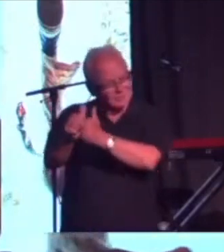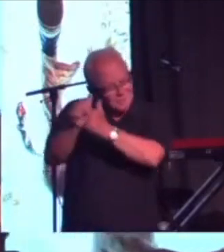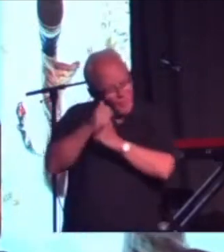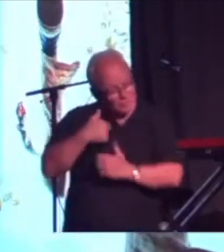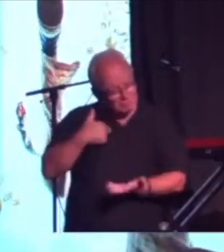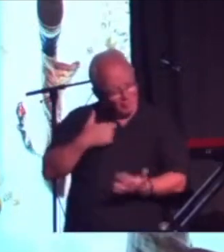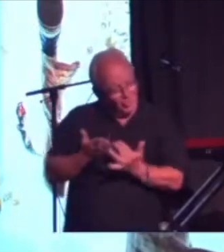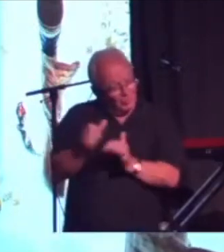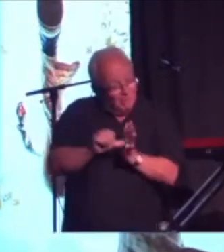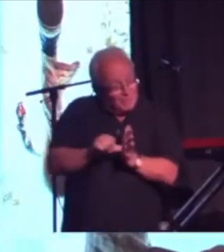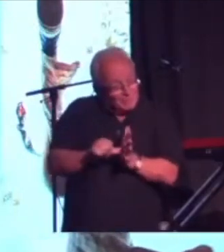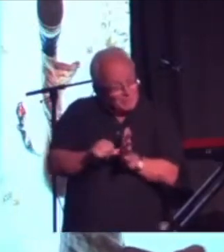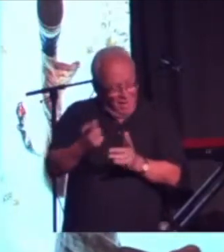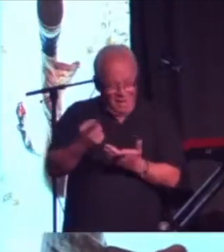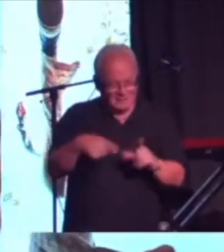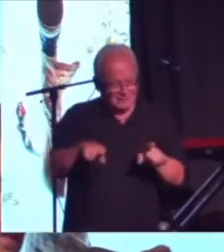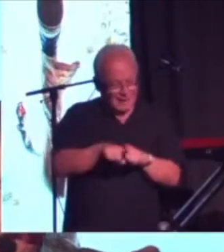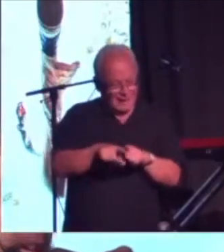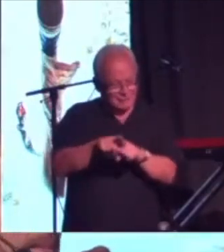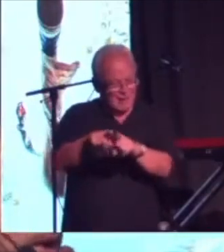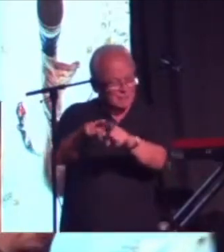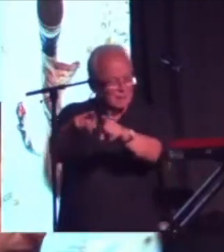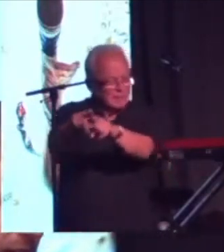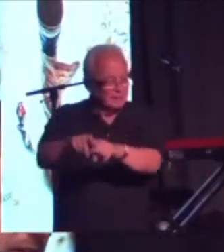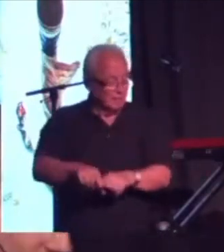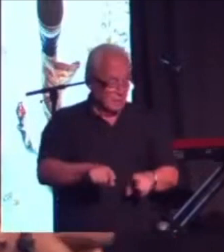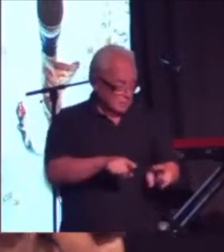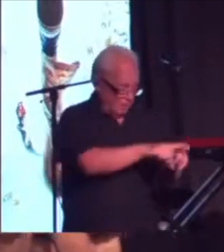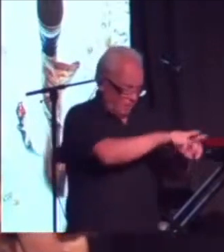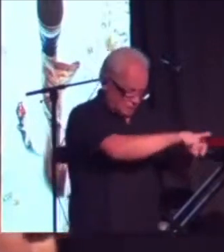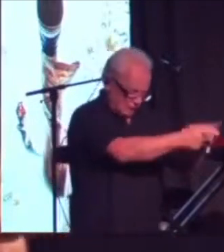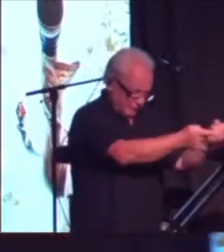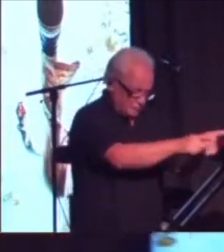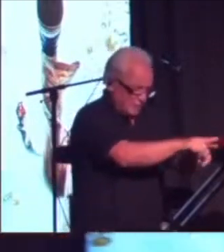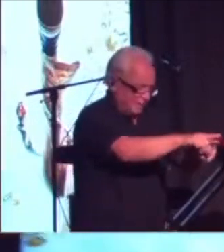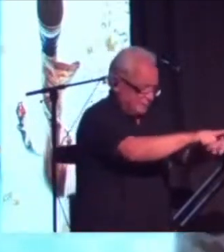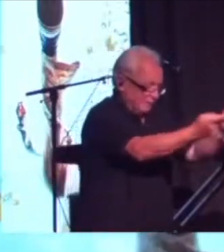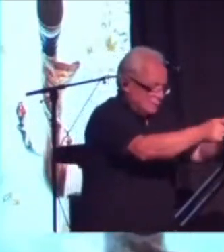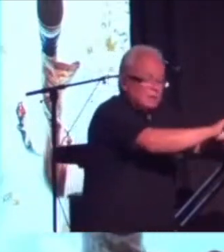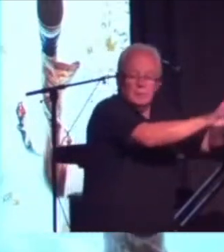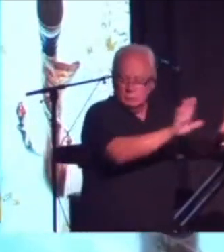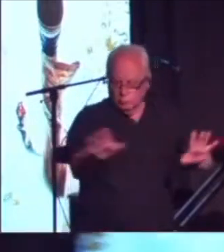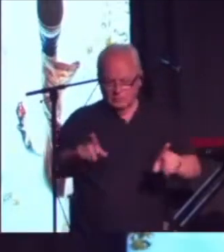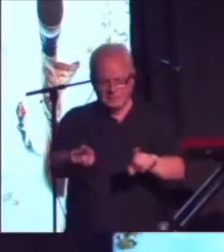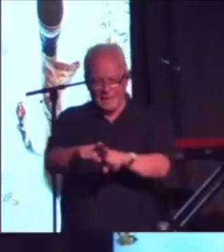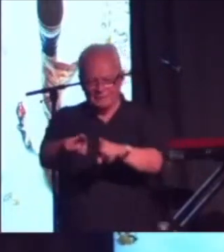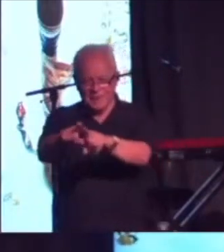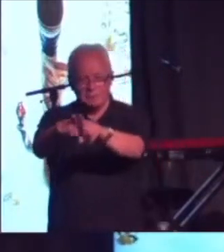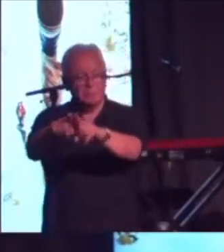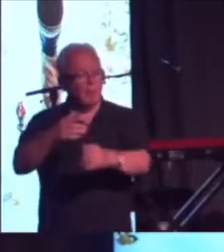consistency. Consistency. And Luke 15, the prodigal son learned a harsh lesson